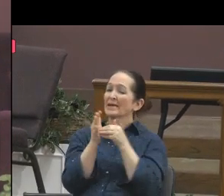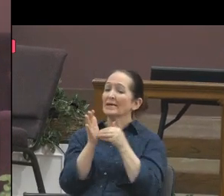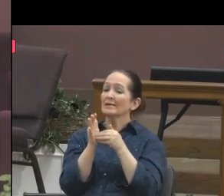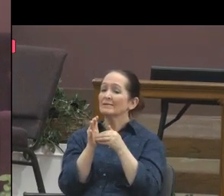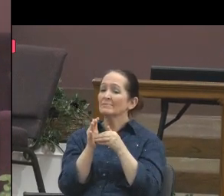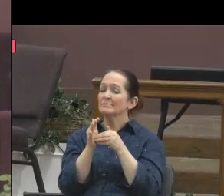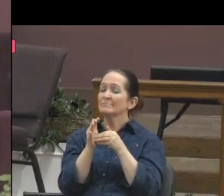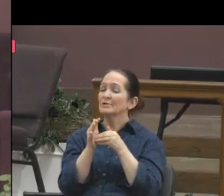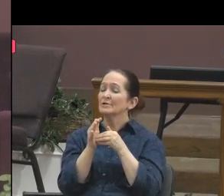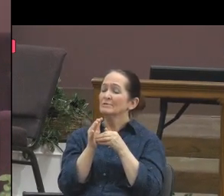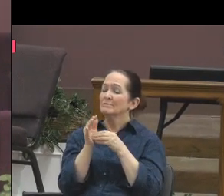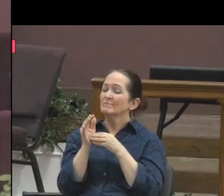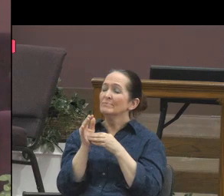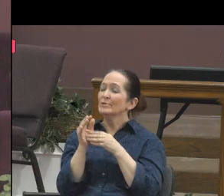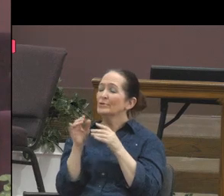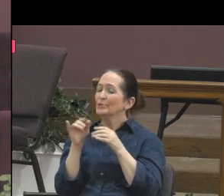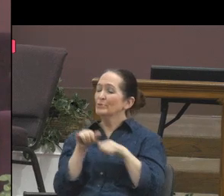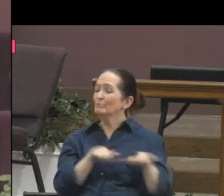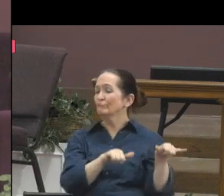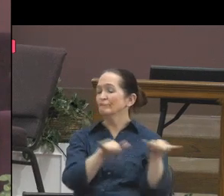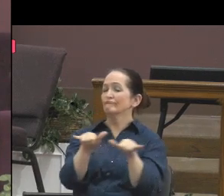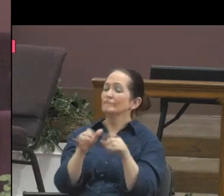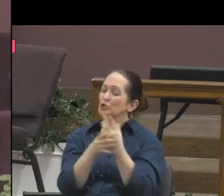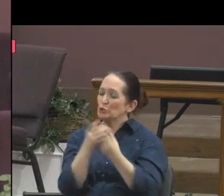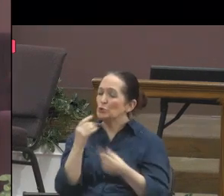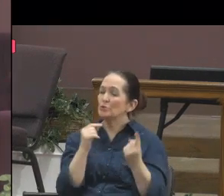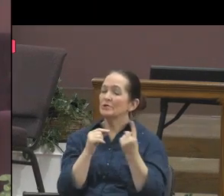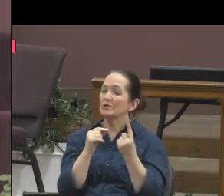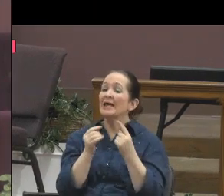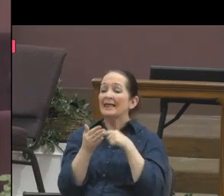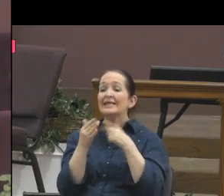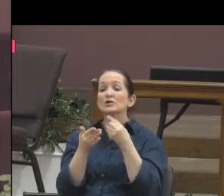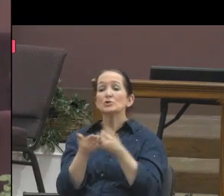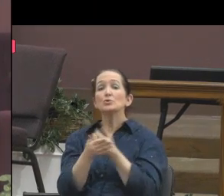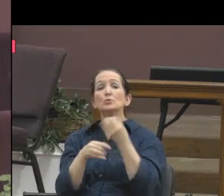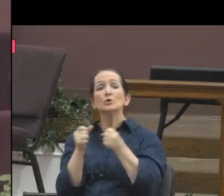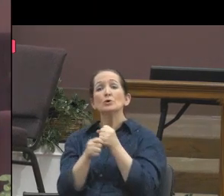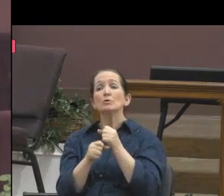So this new year, church, who will we be?